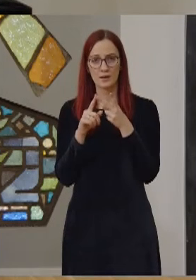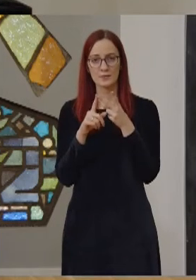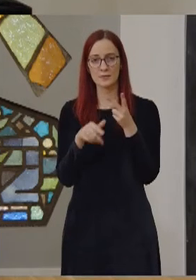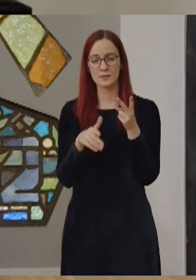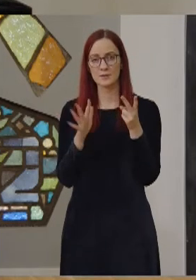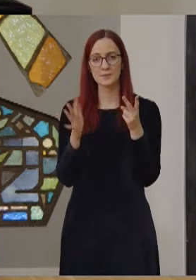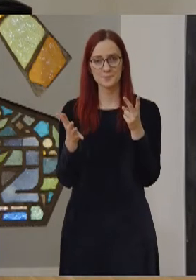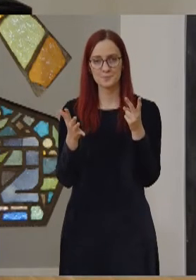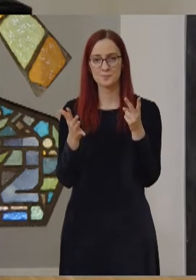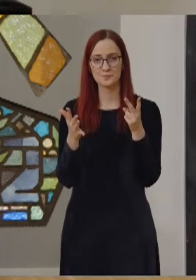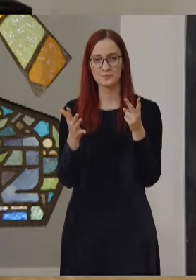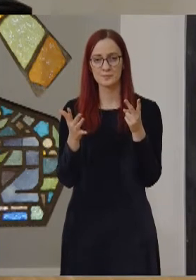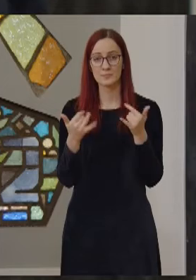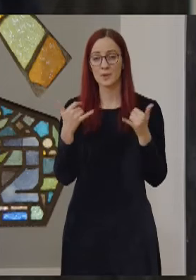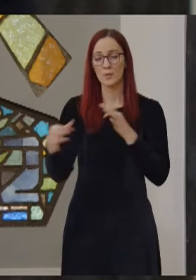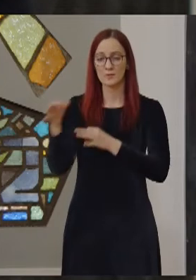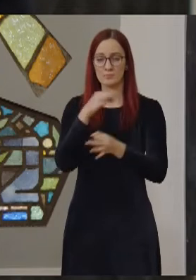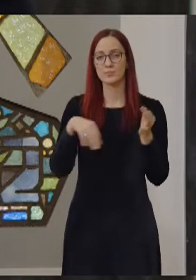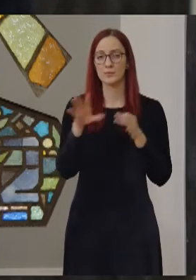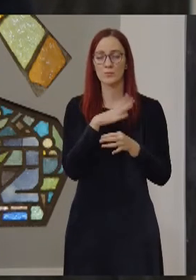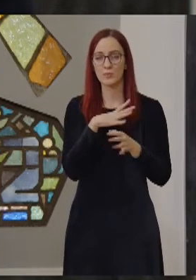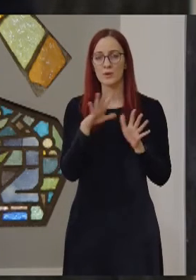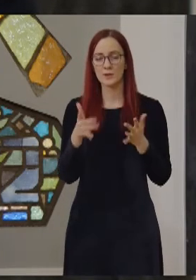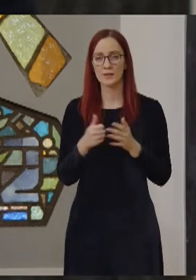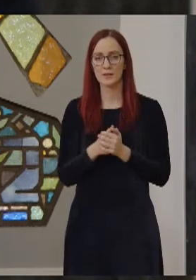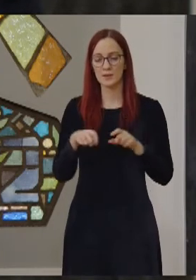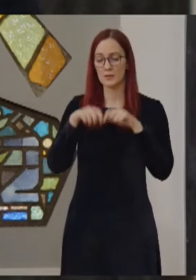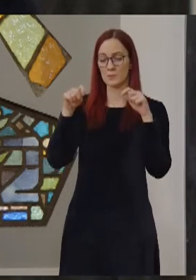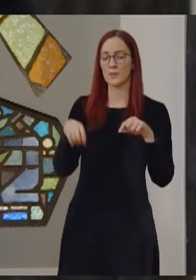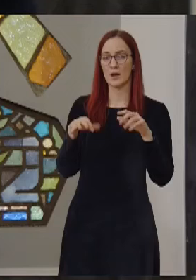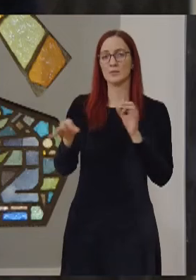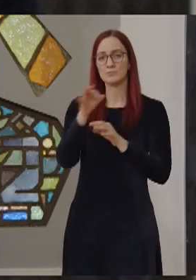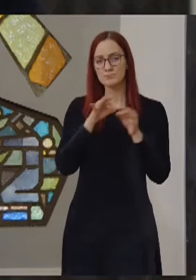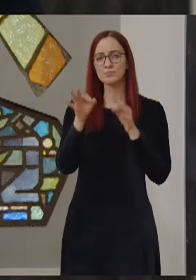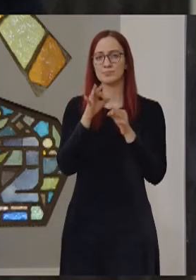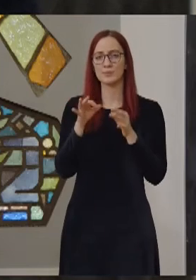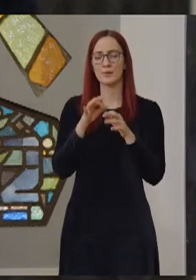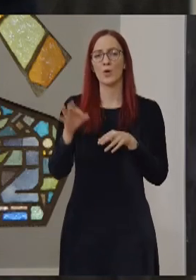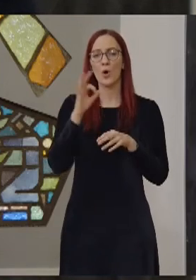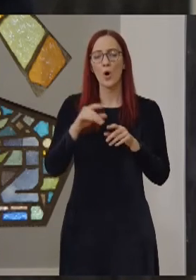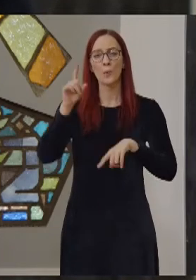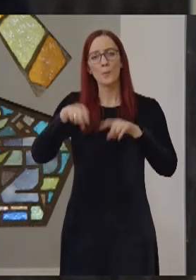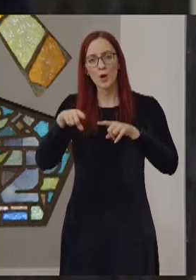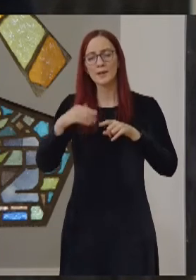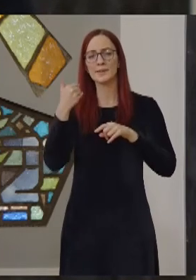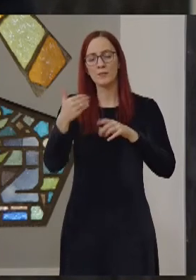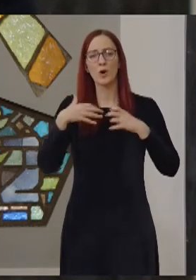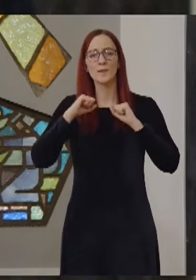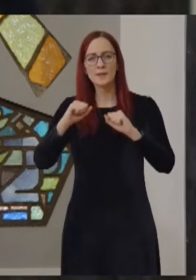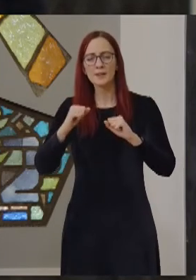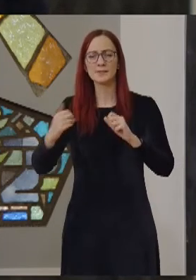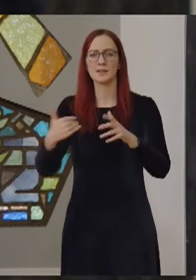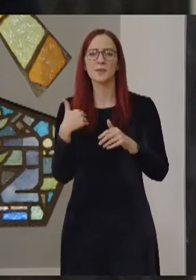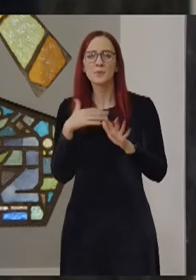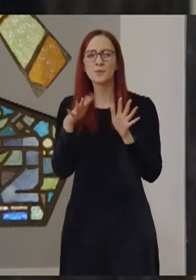dalykas, ką mes čia diskutavom nuo pat pradžių apie politinę valią, drąsą, about the political will